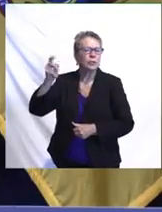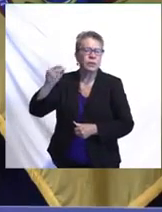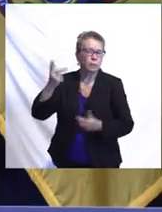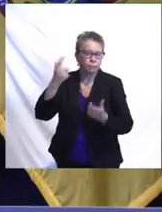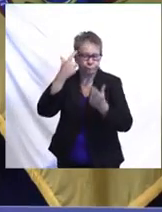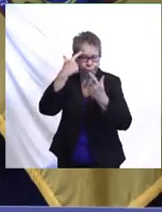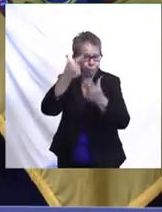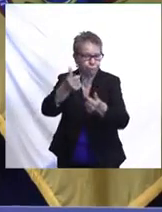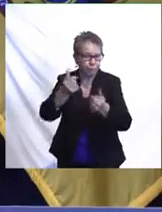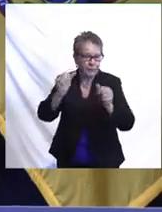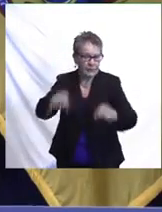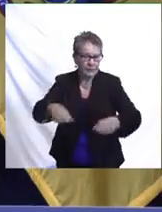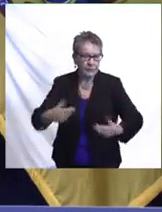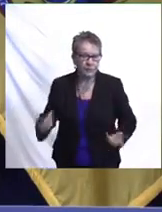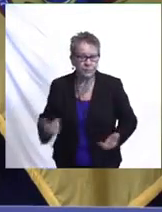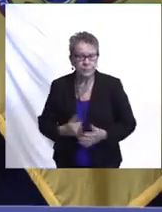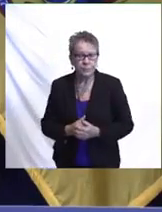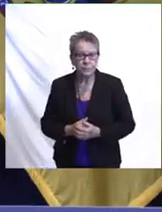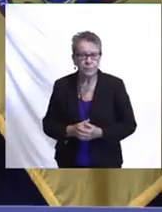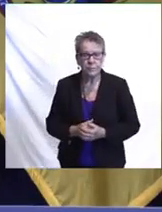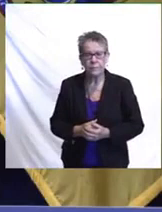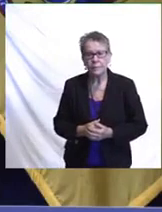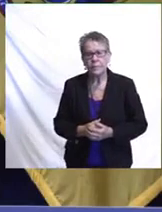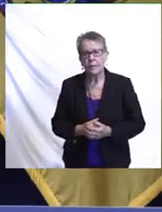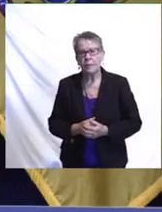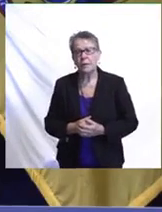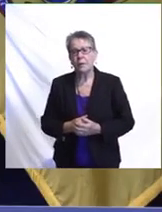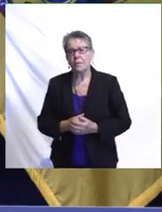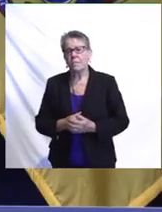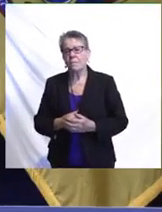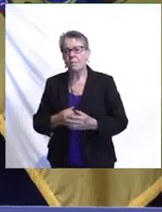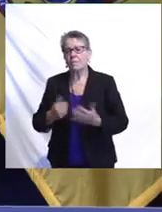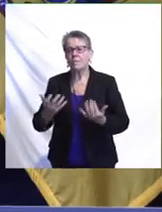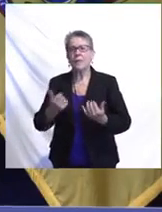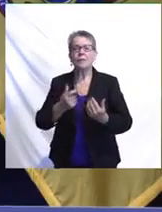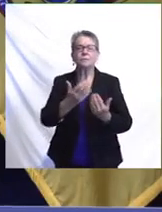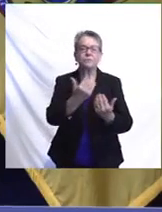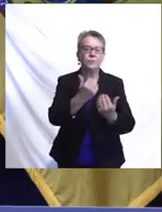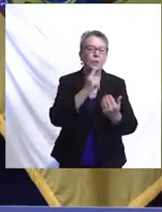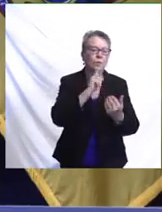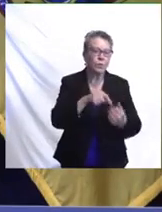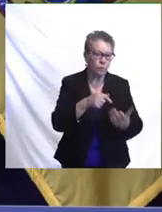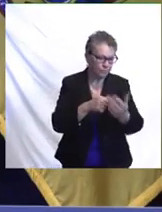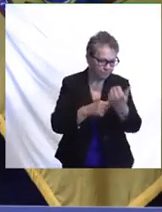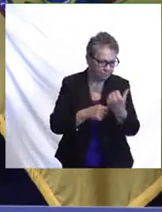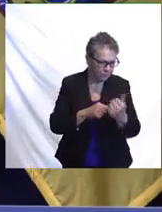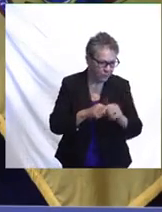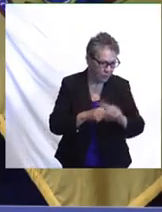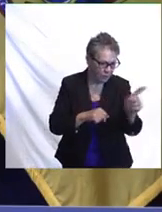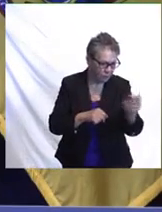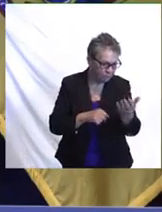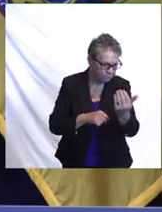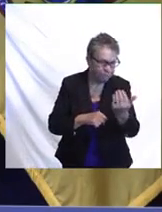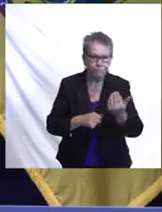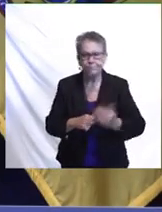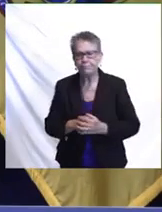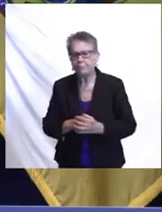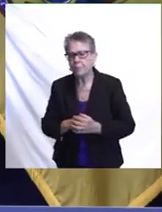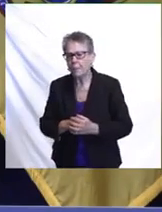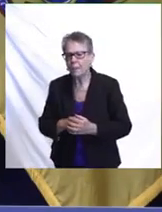Dave, and then we'll finish out with Nikita. Dave, good afternoon. Hi, Governor. First of all, we're hearing Omicron,